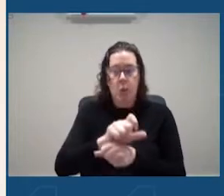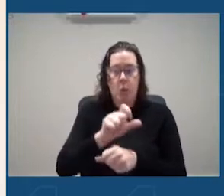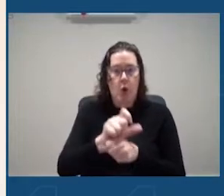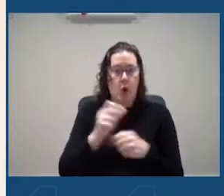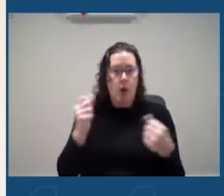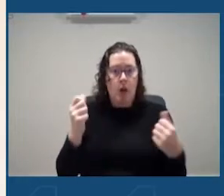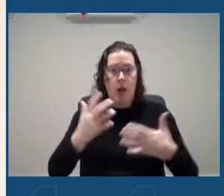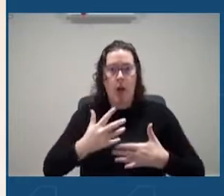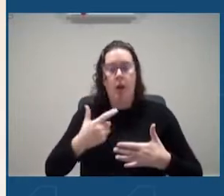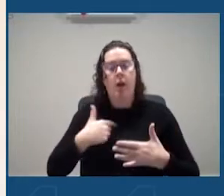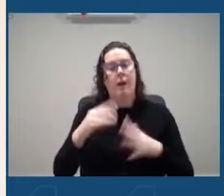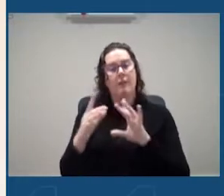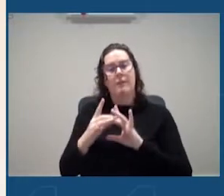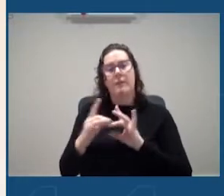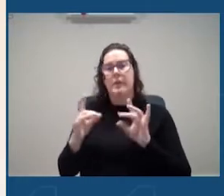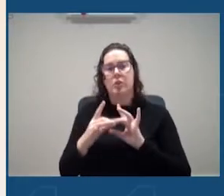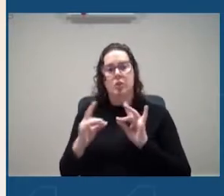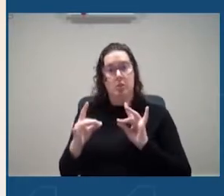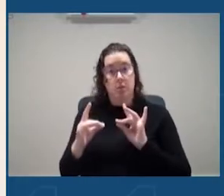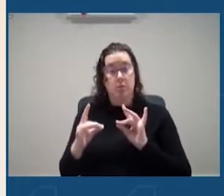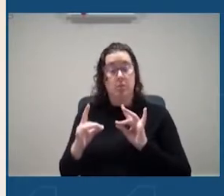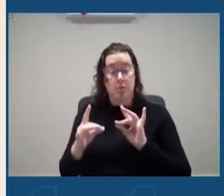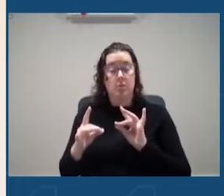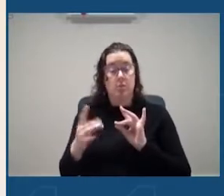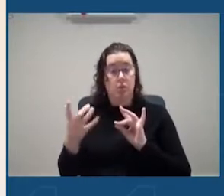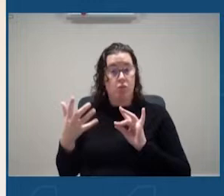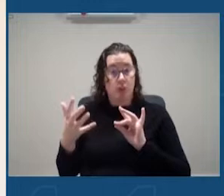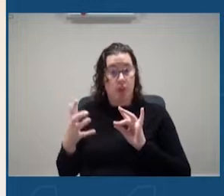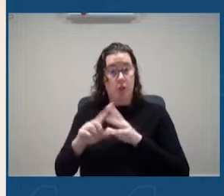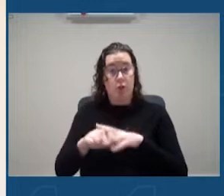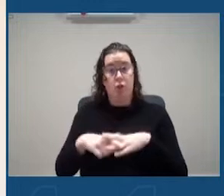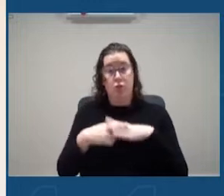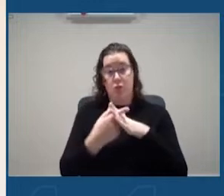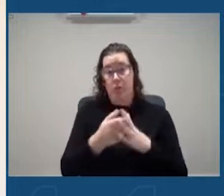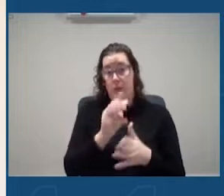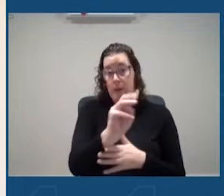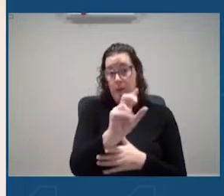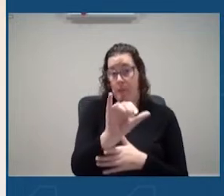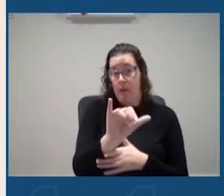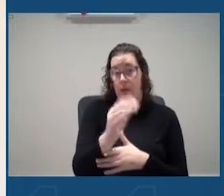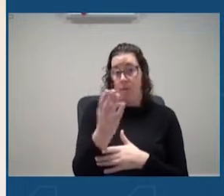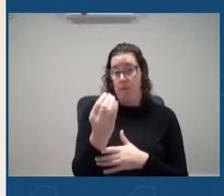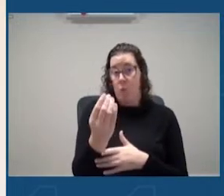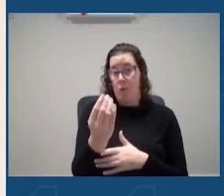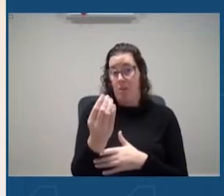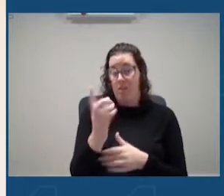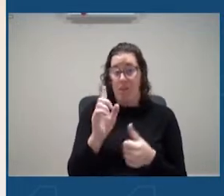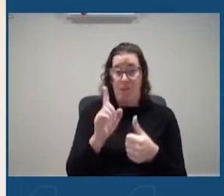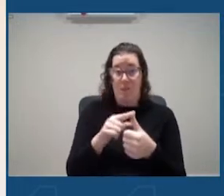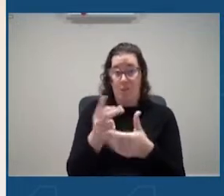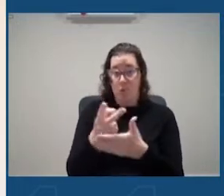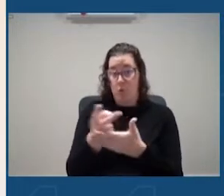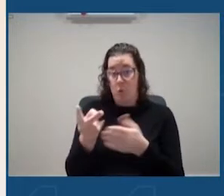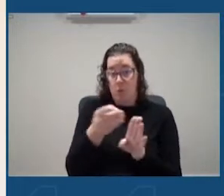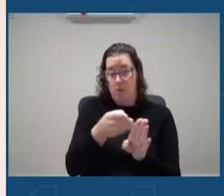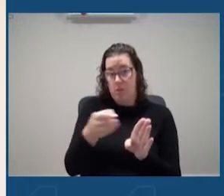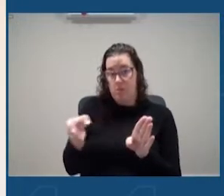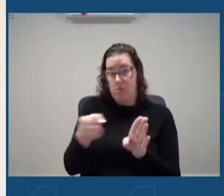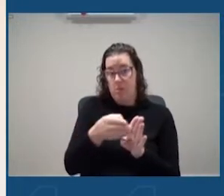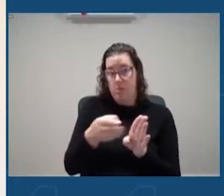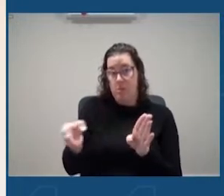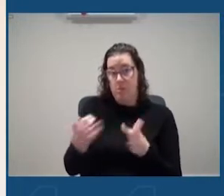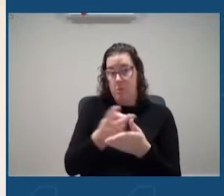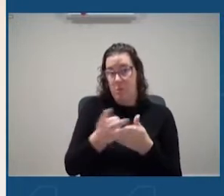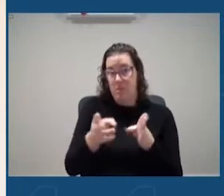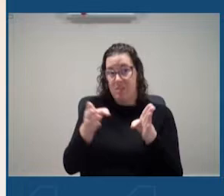the fact that starting on 5/14 and the first 2 weeks thereafter,